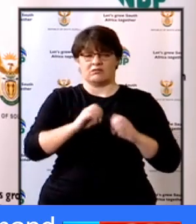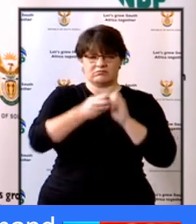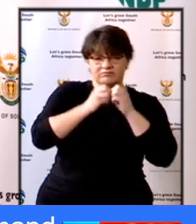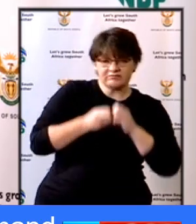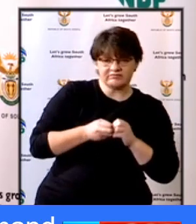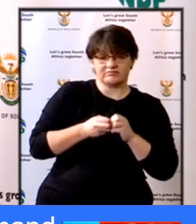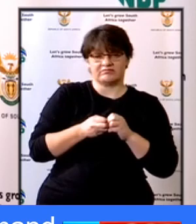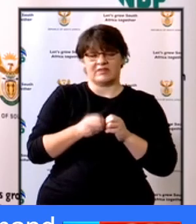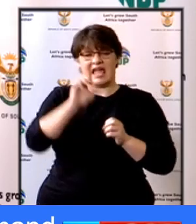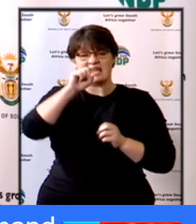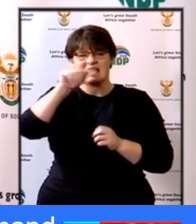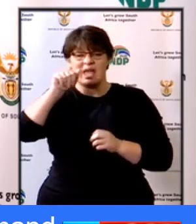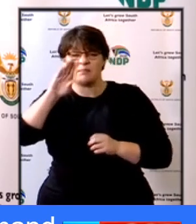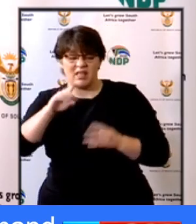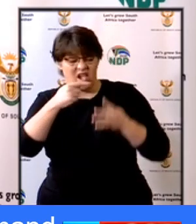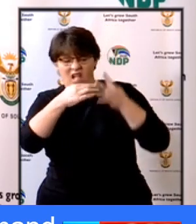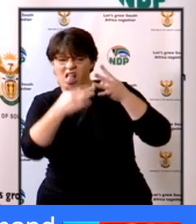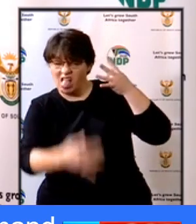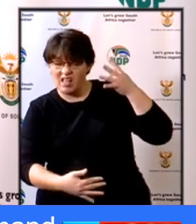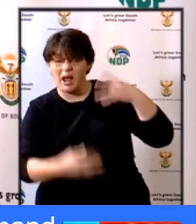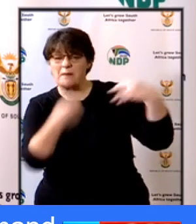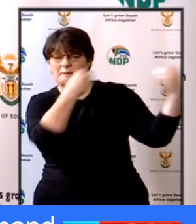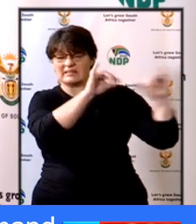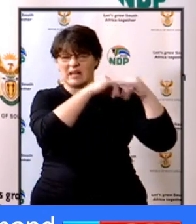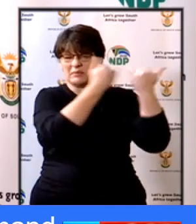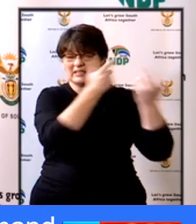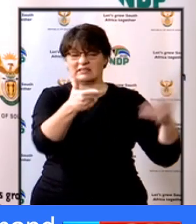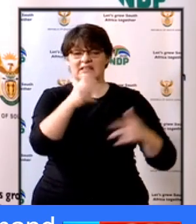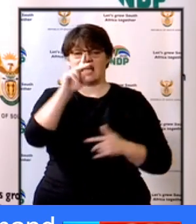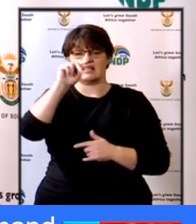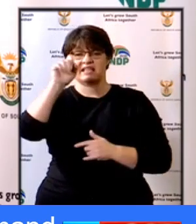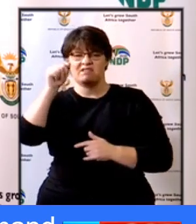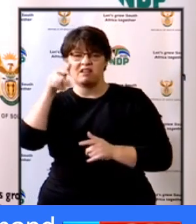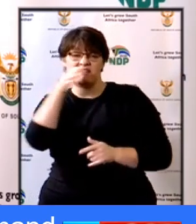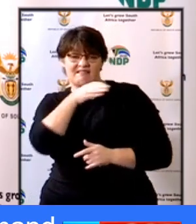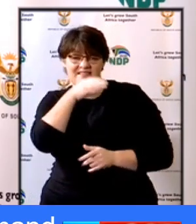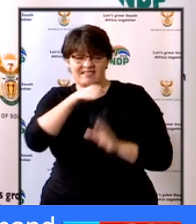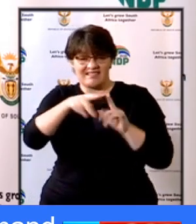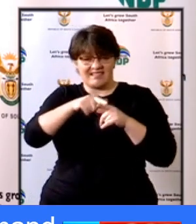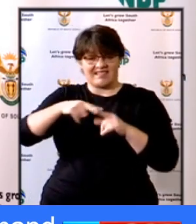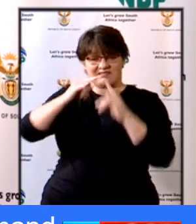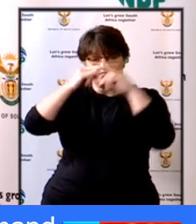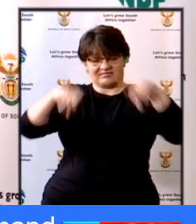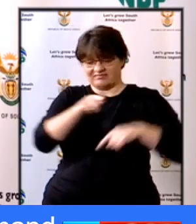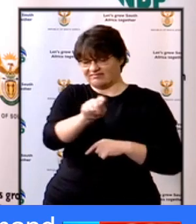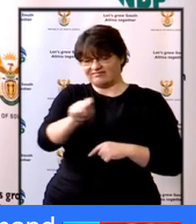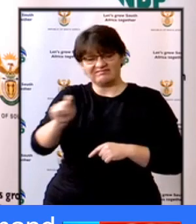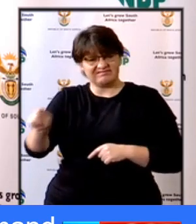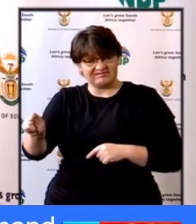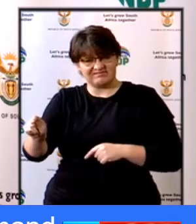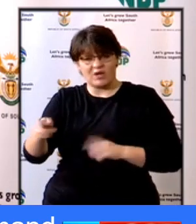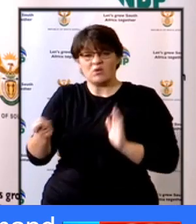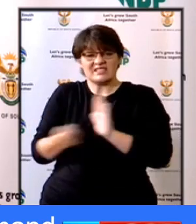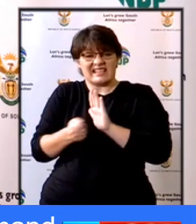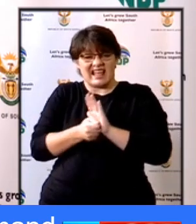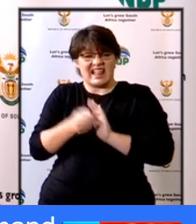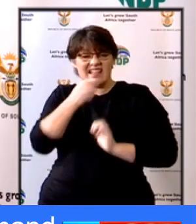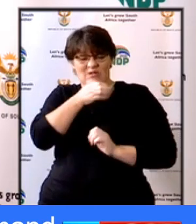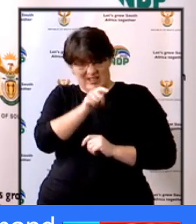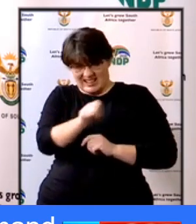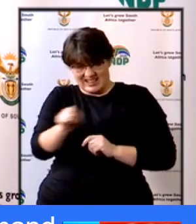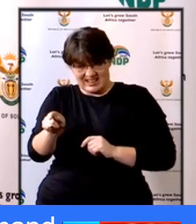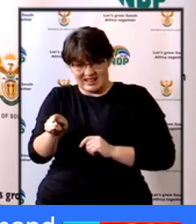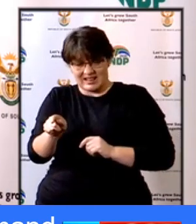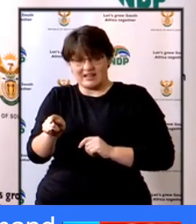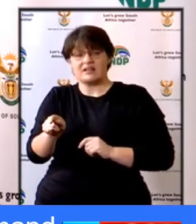different types of alcohol, with taverns and other places that sell alcohol on